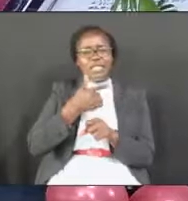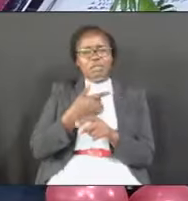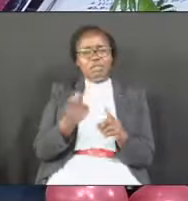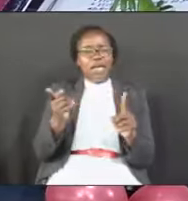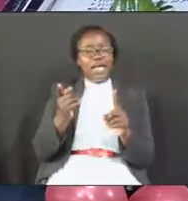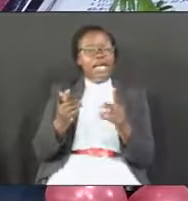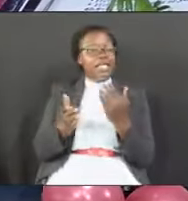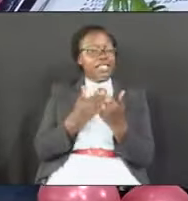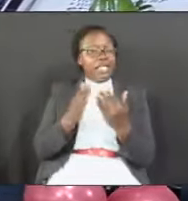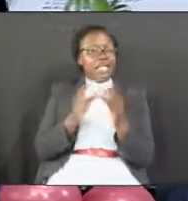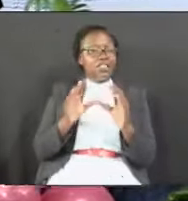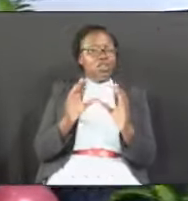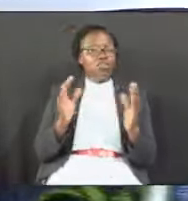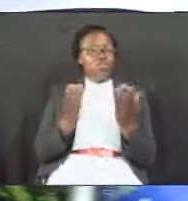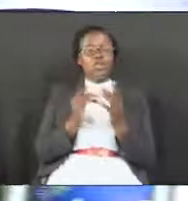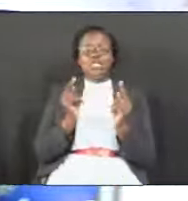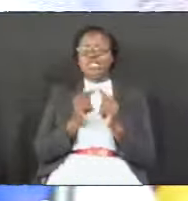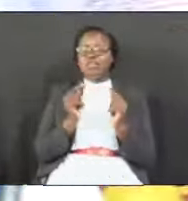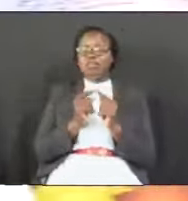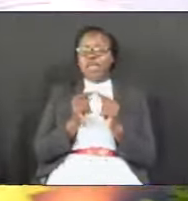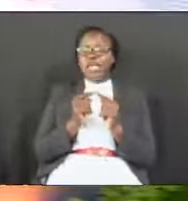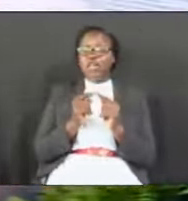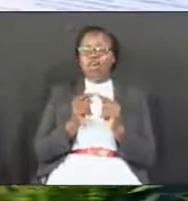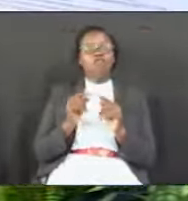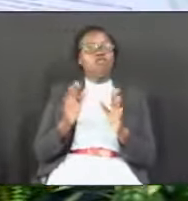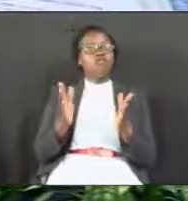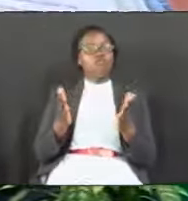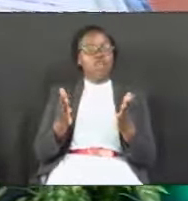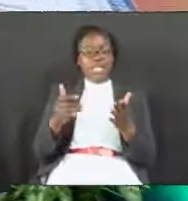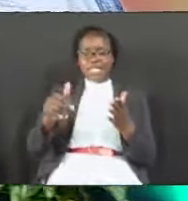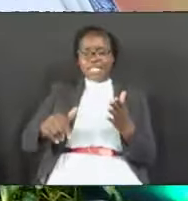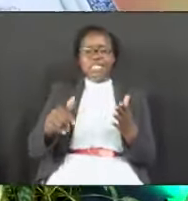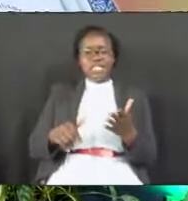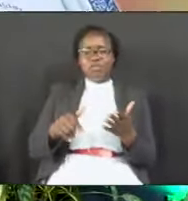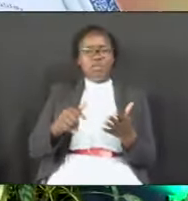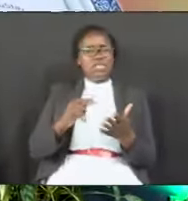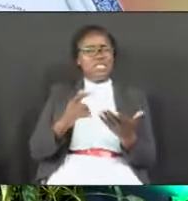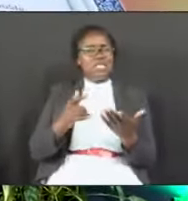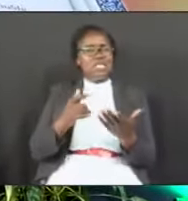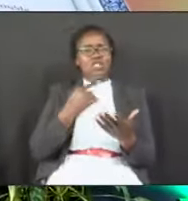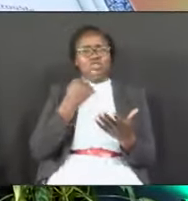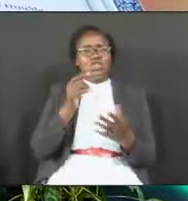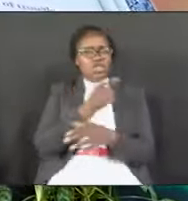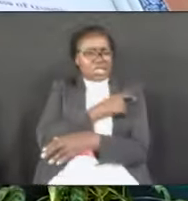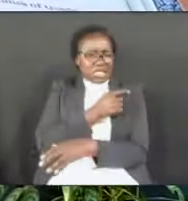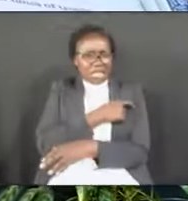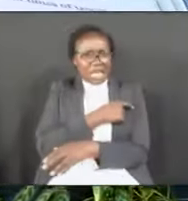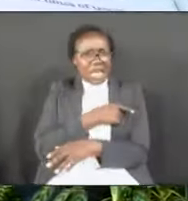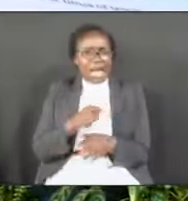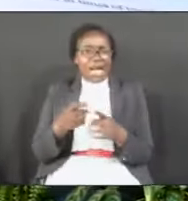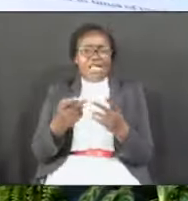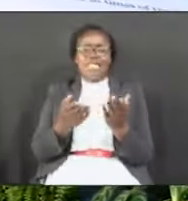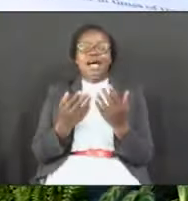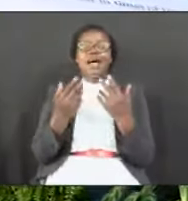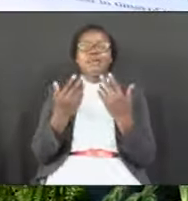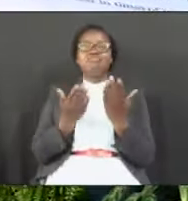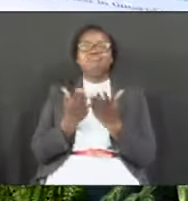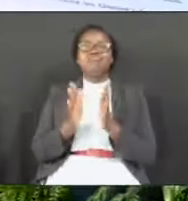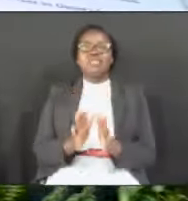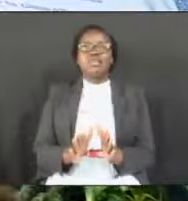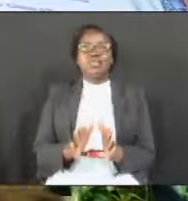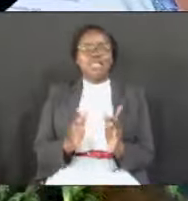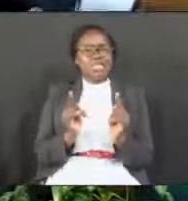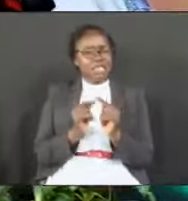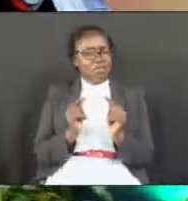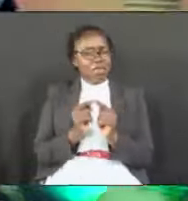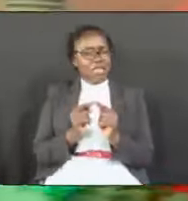of betrayal, by the pain of abandonment, by the pain of being treated that she's not a human, by the pain that she was going